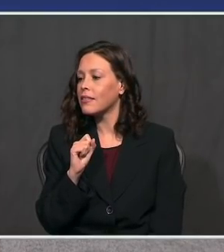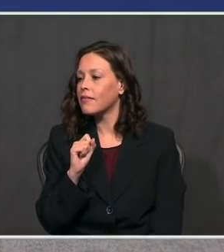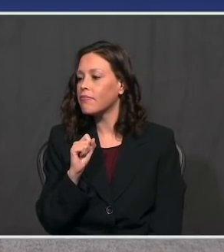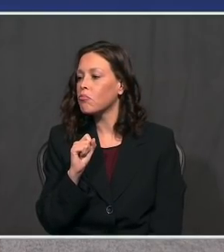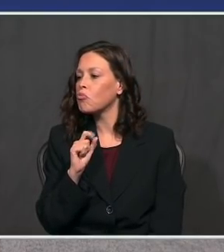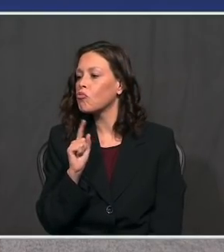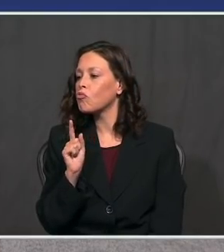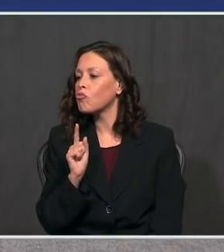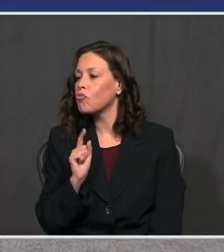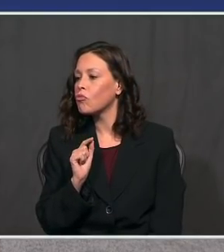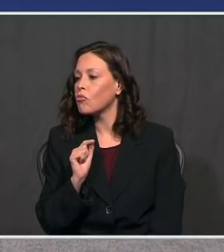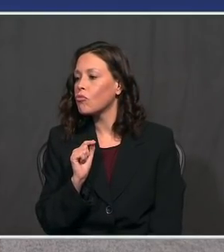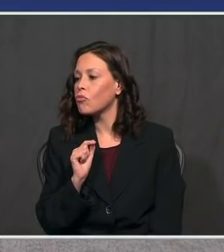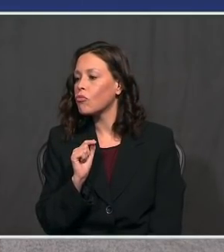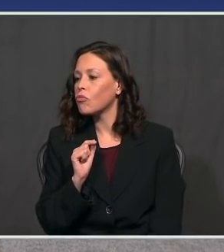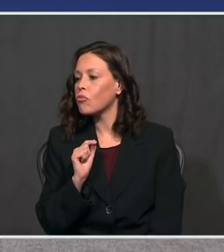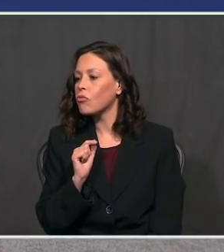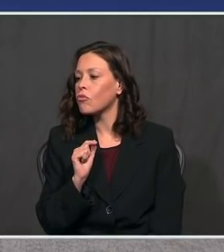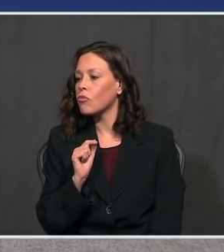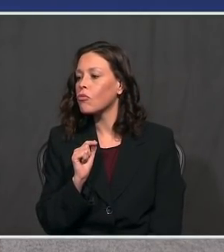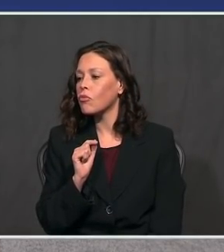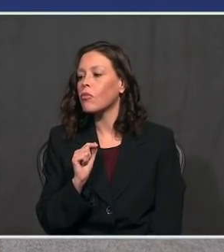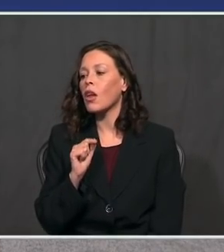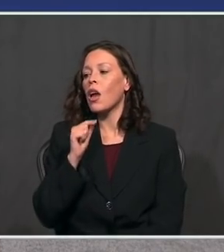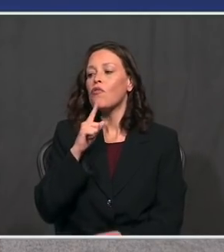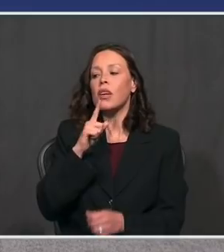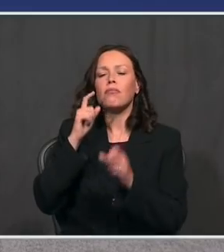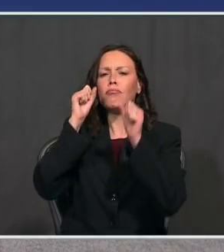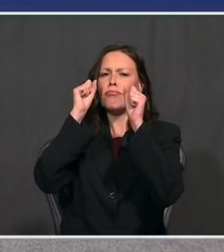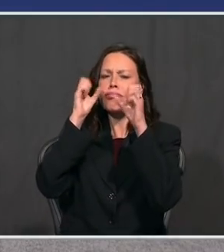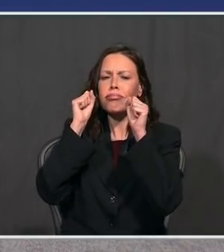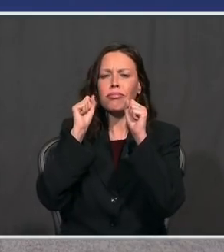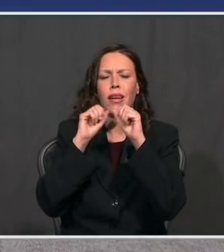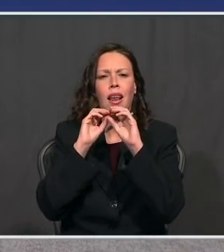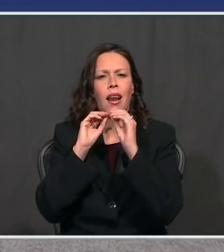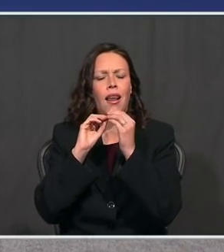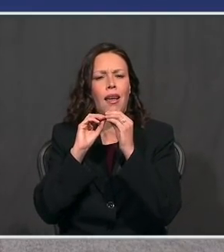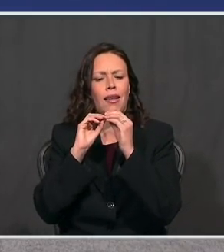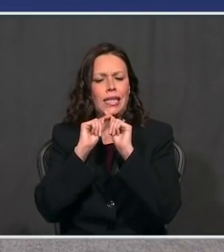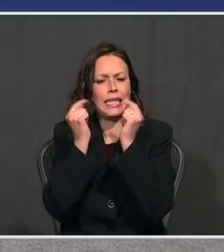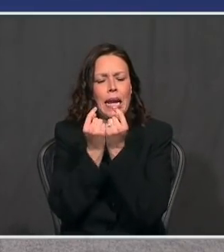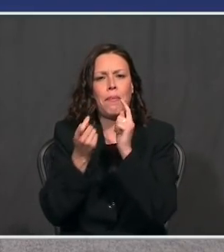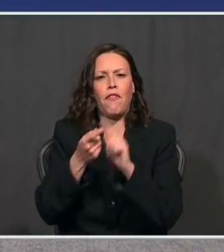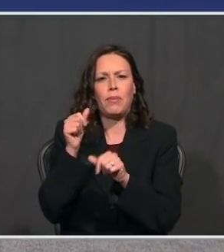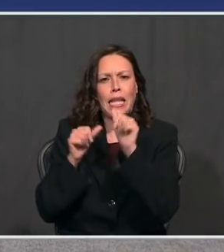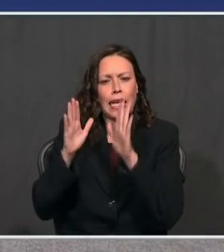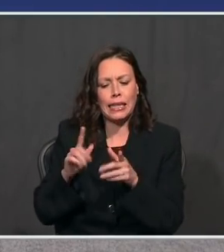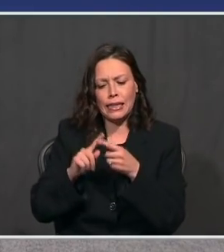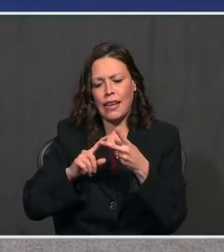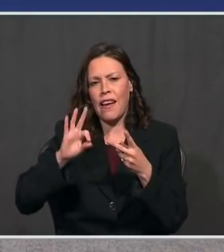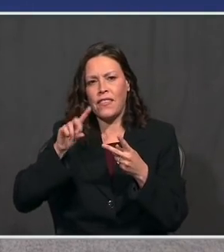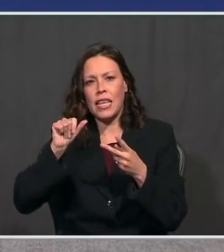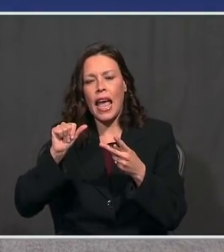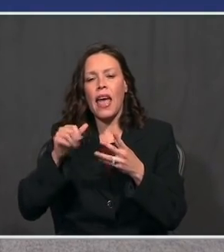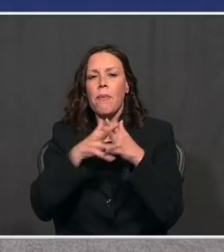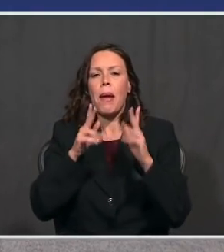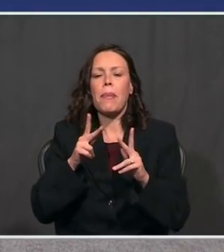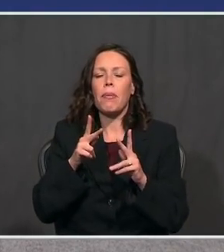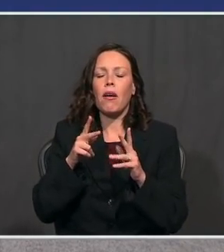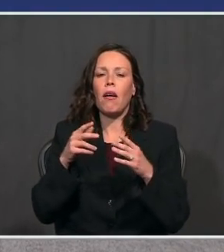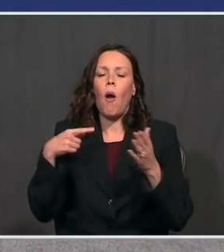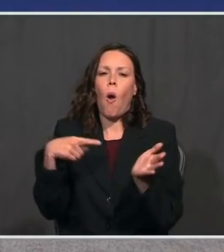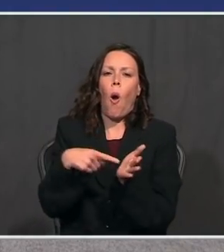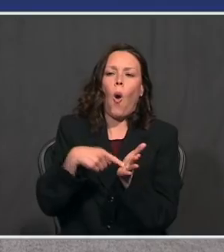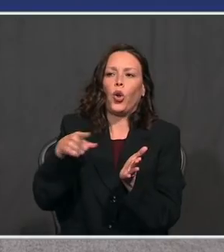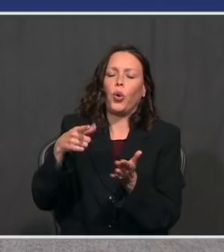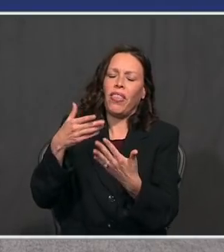lead an unbelievable team of physicians and scientists at the FDA, and I know the American people owe it to all of you for your hard work. So first, thank